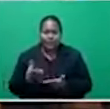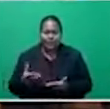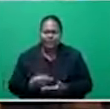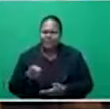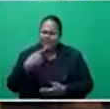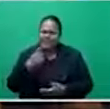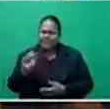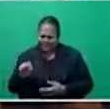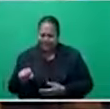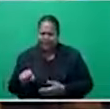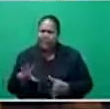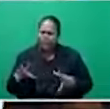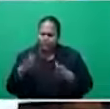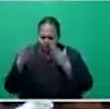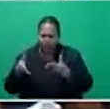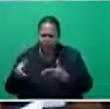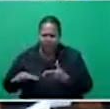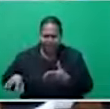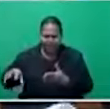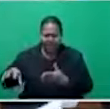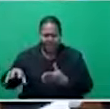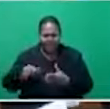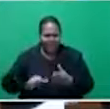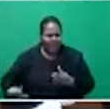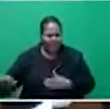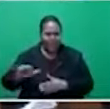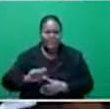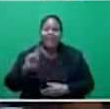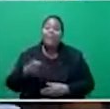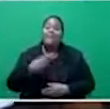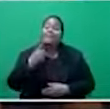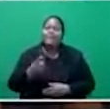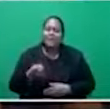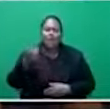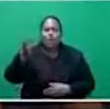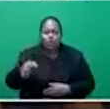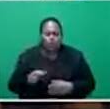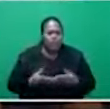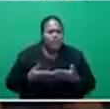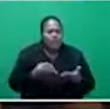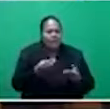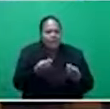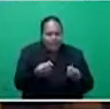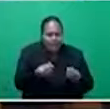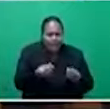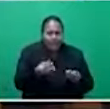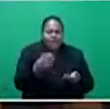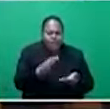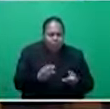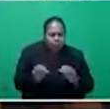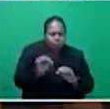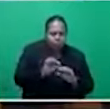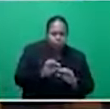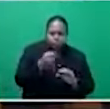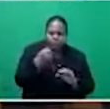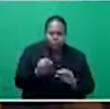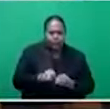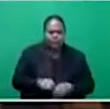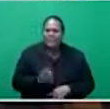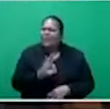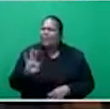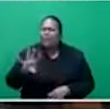areas. I accept he said that. But what he was saying, don't give this money for the inflation mitigation. Not every person was going to go down to